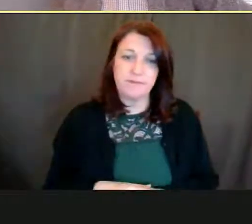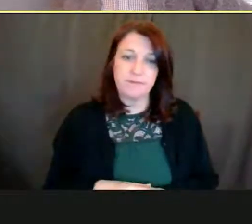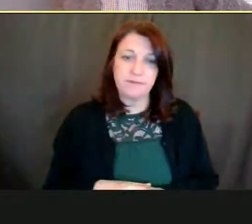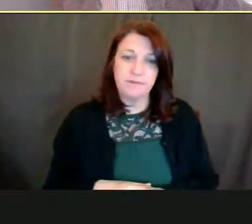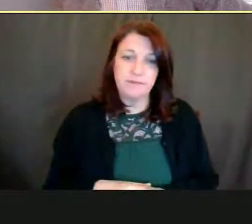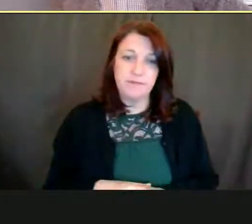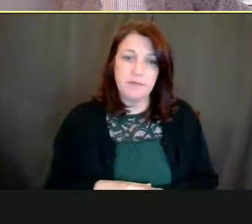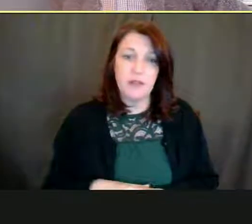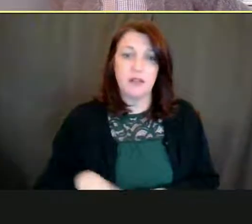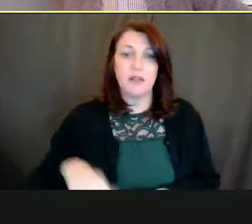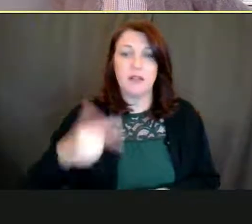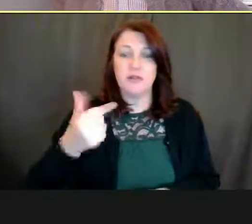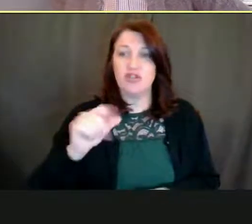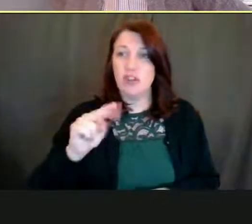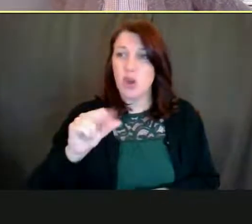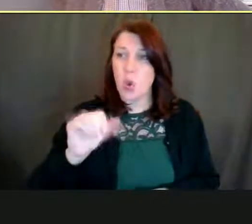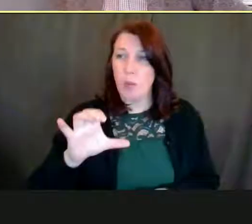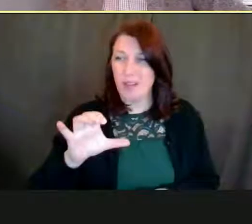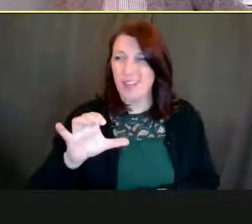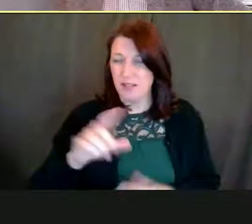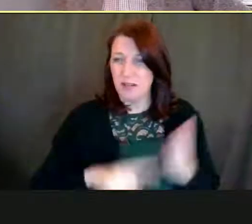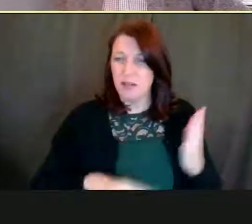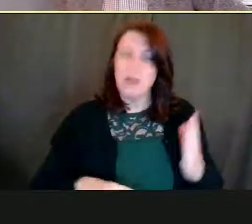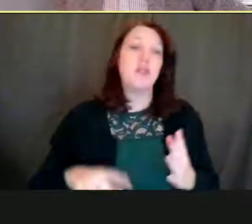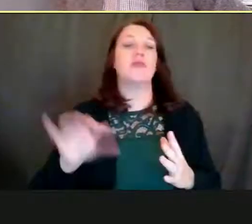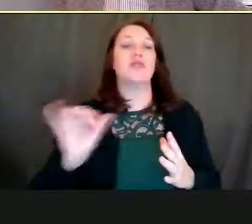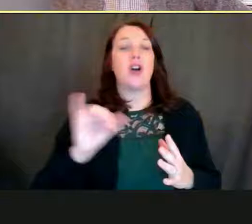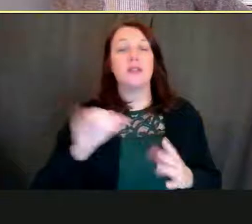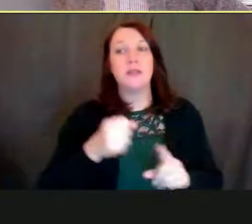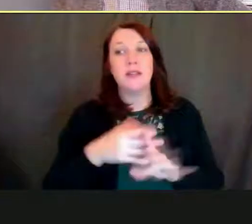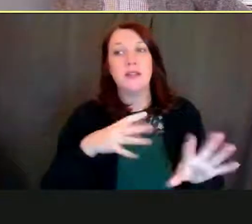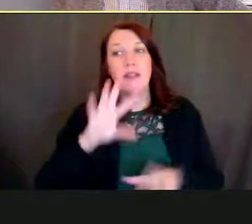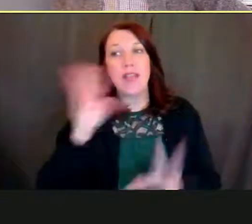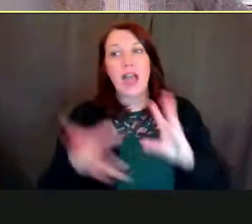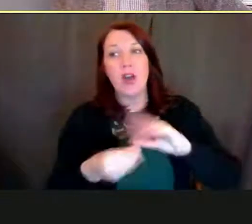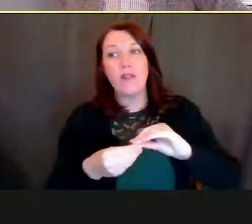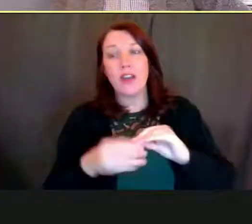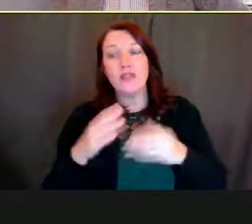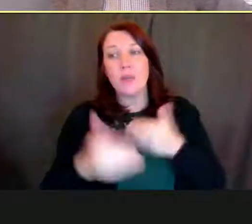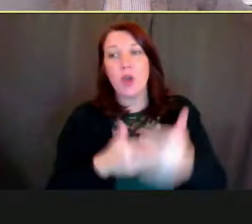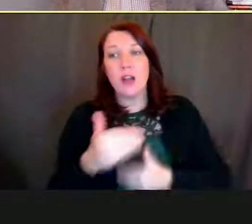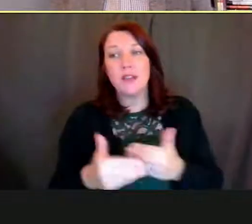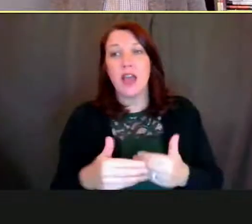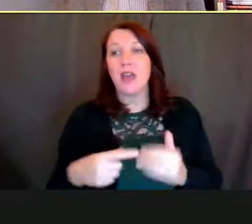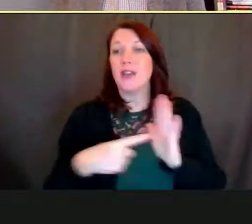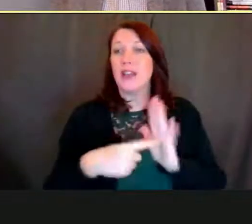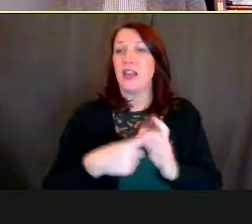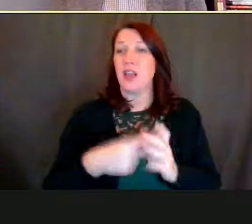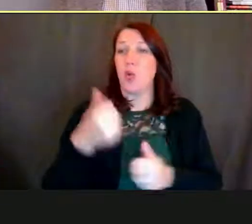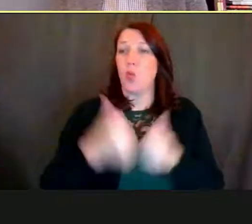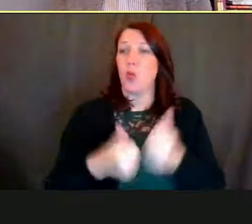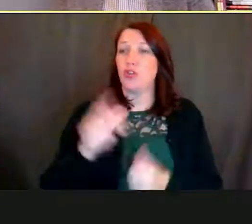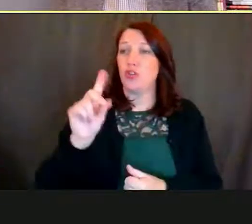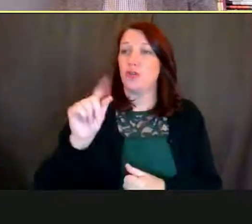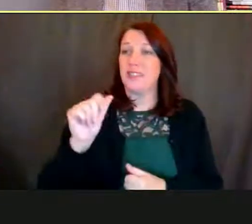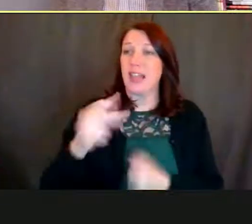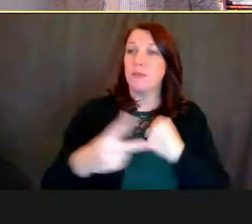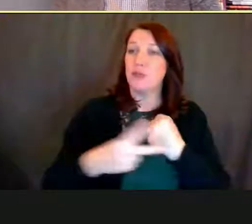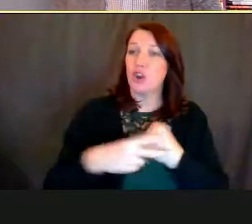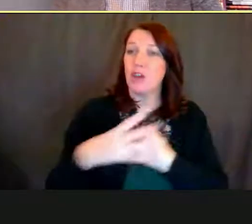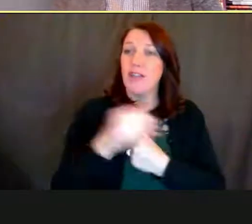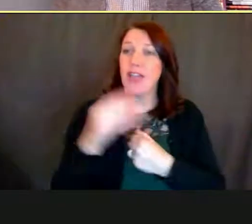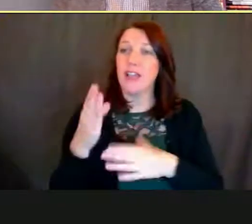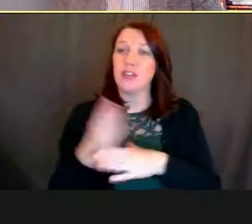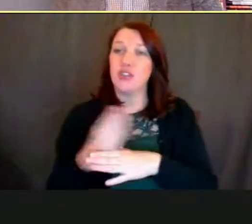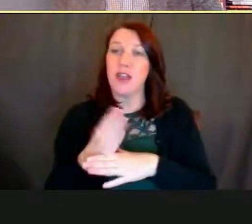the level of data aggregation and processing. And it should also indicate which of these data will be preserved and shared,